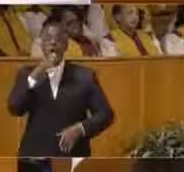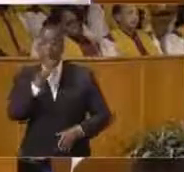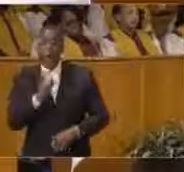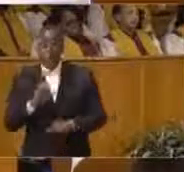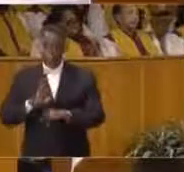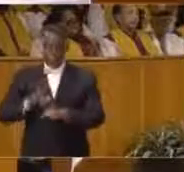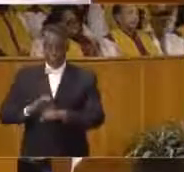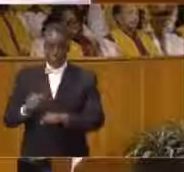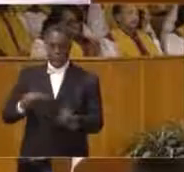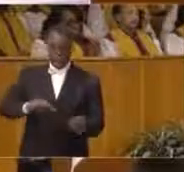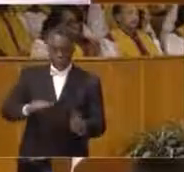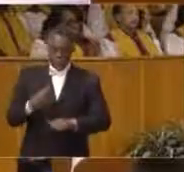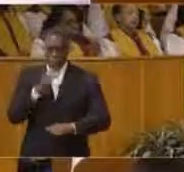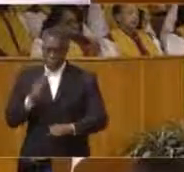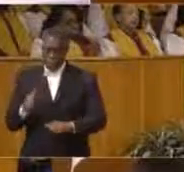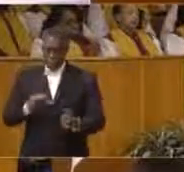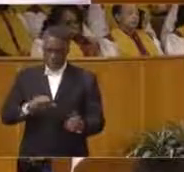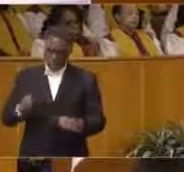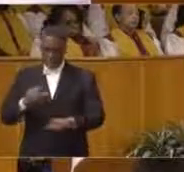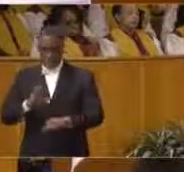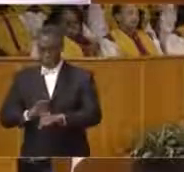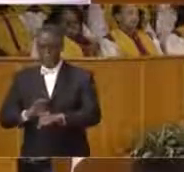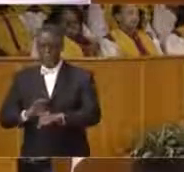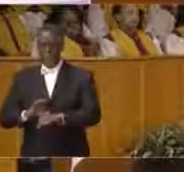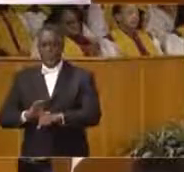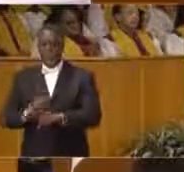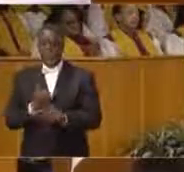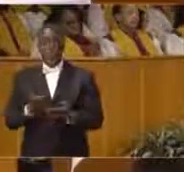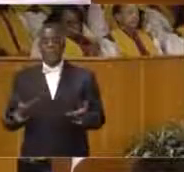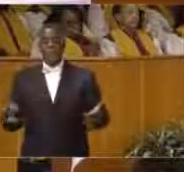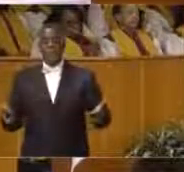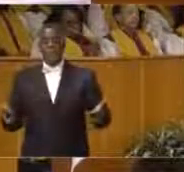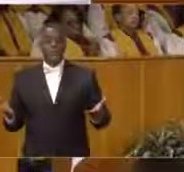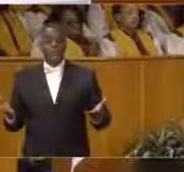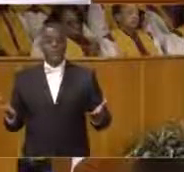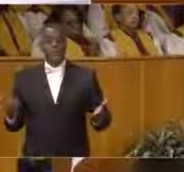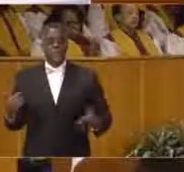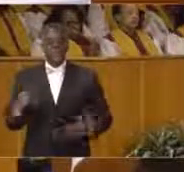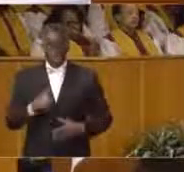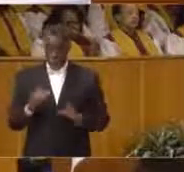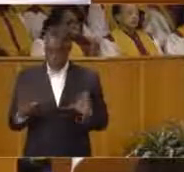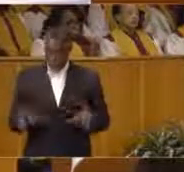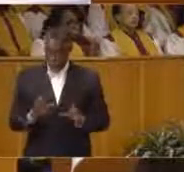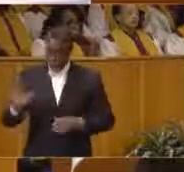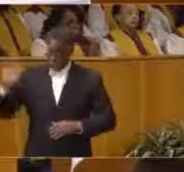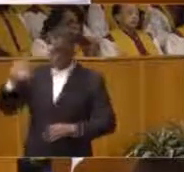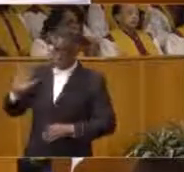school Baptist church, there were some things we did